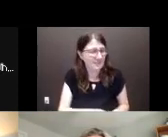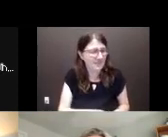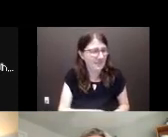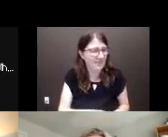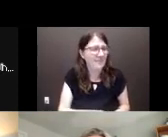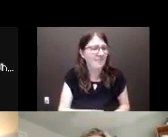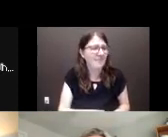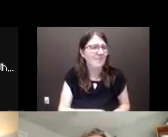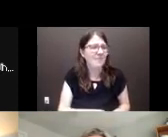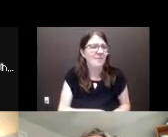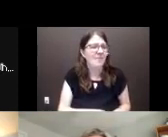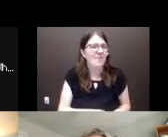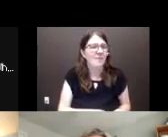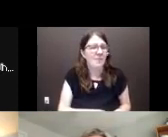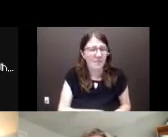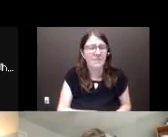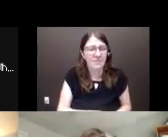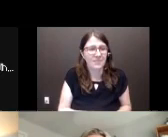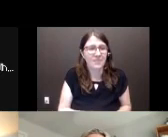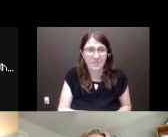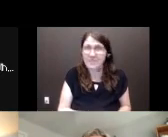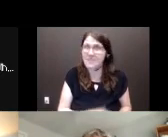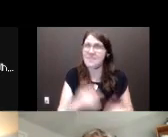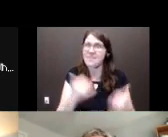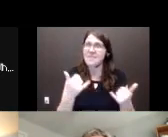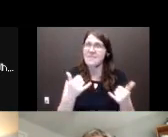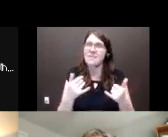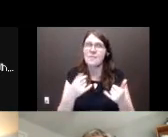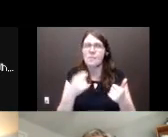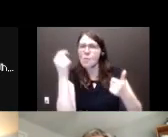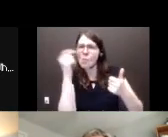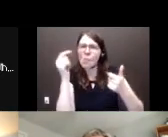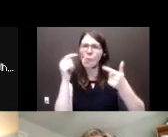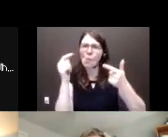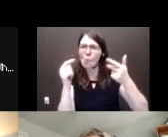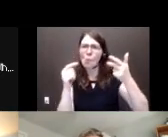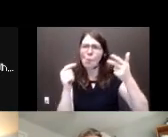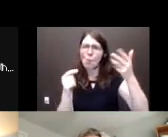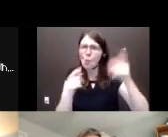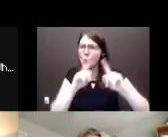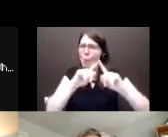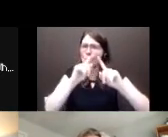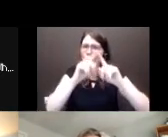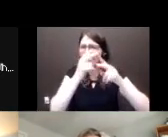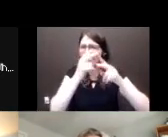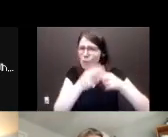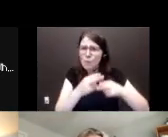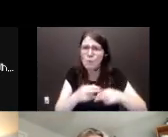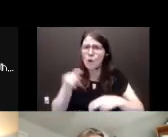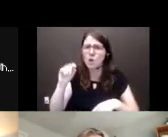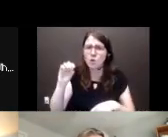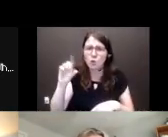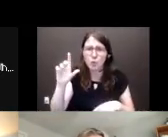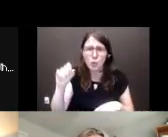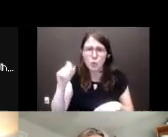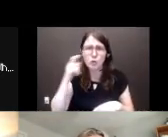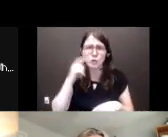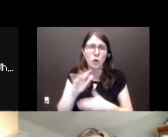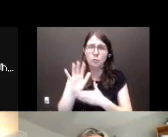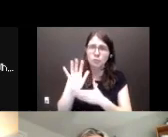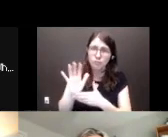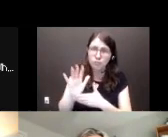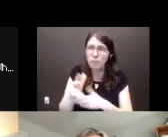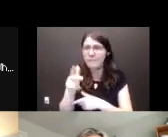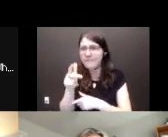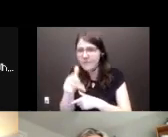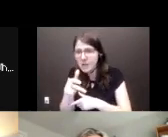we have been talking about a lot of tools that you can use for creating and editing videos. So I just wanted to give you kind of an idea